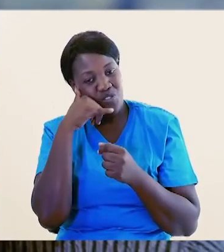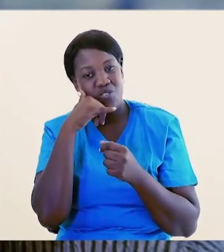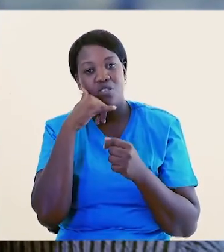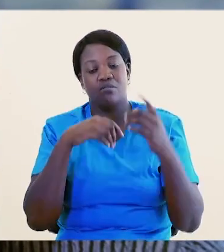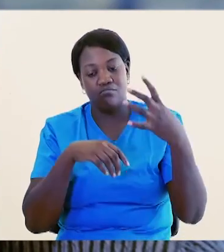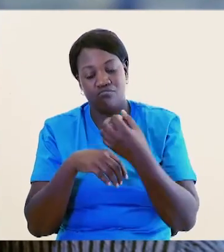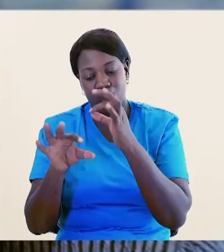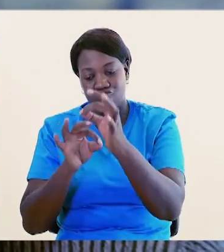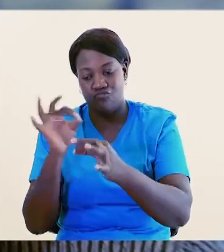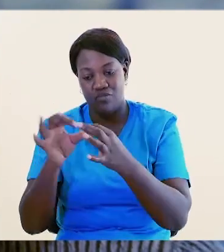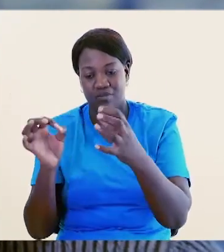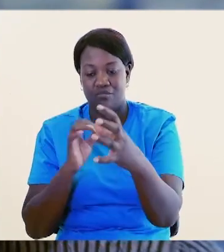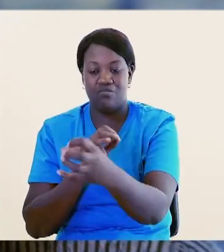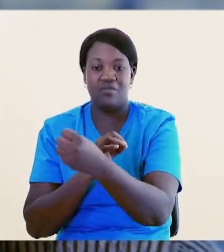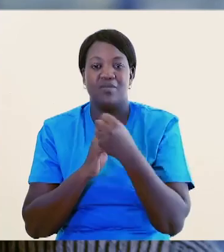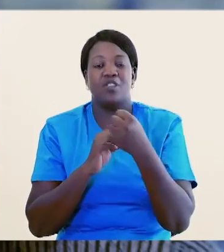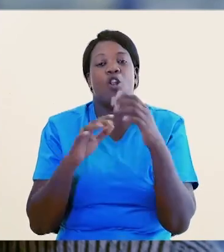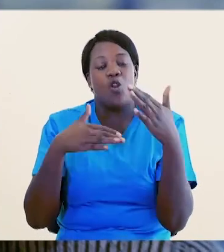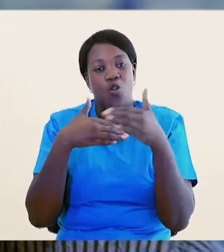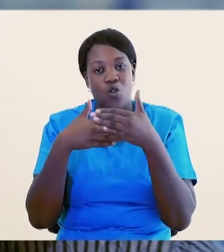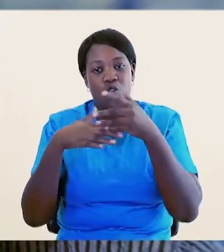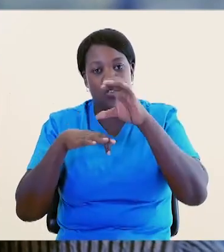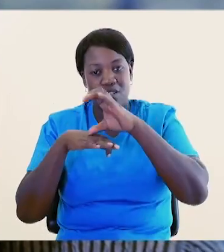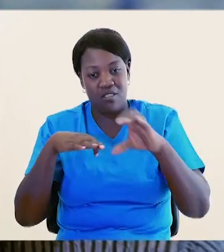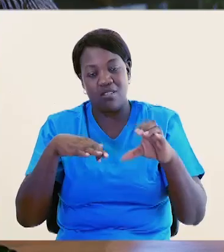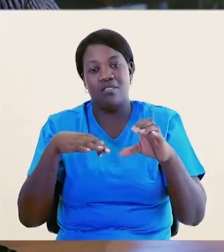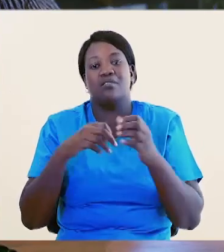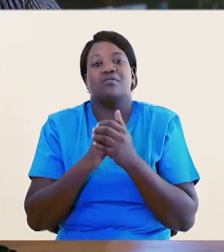and collect your prize at a NAMCOL center near where you